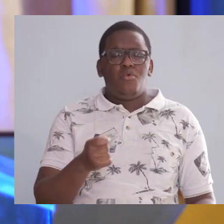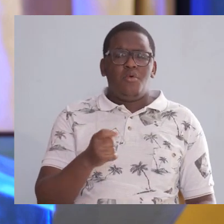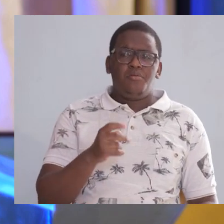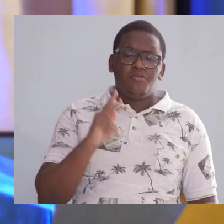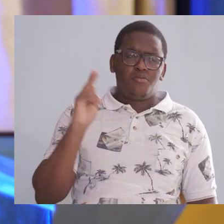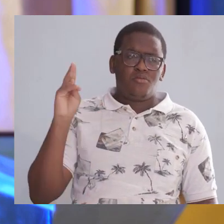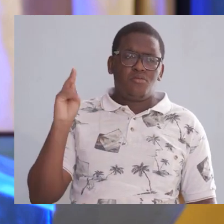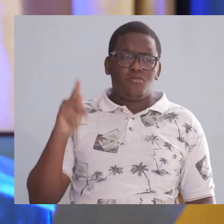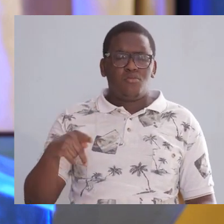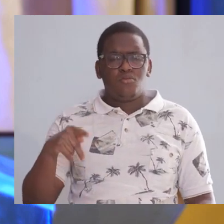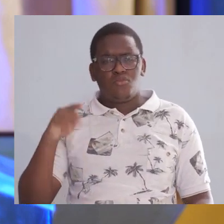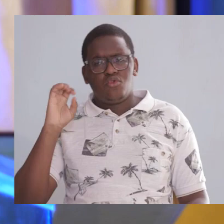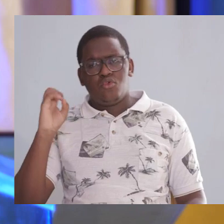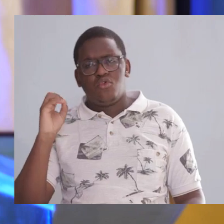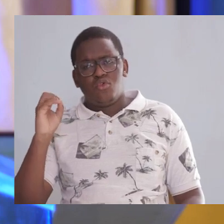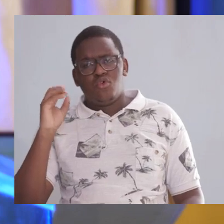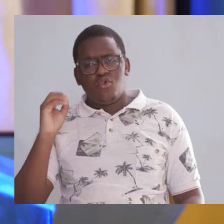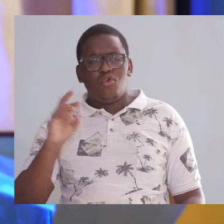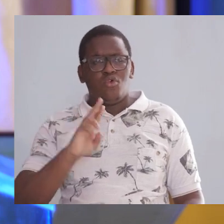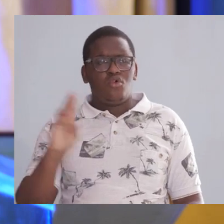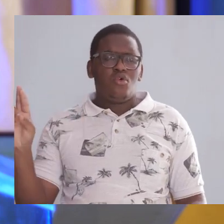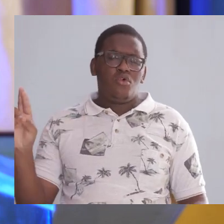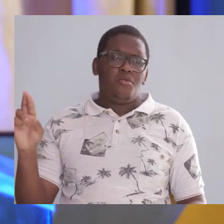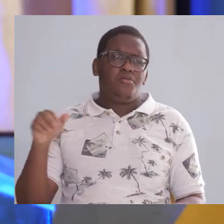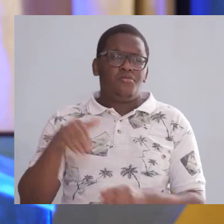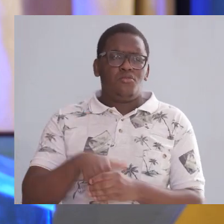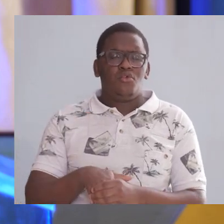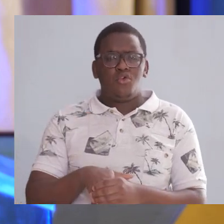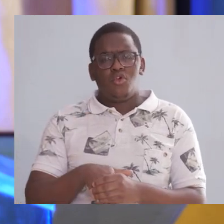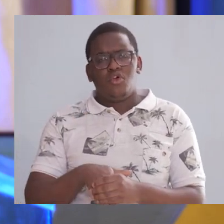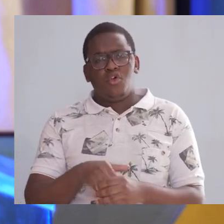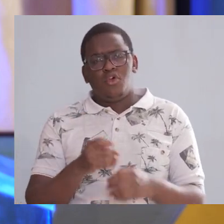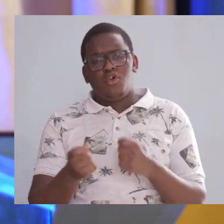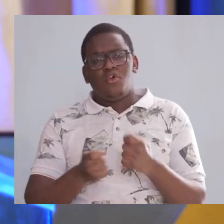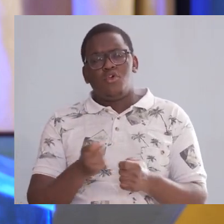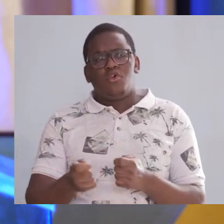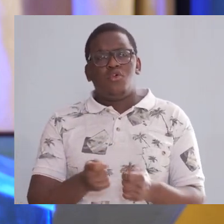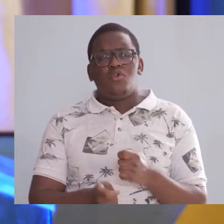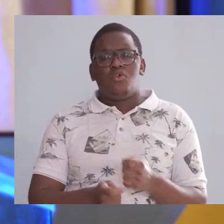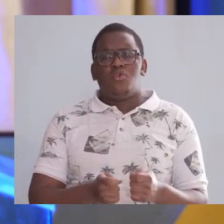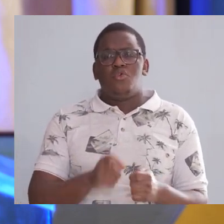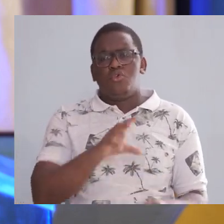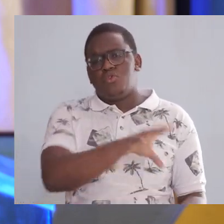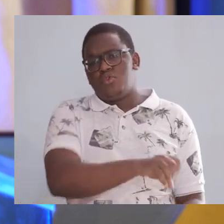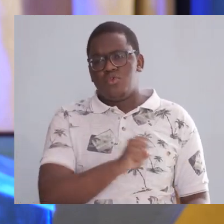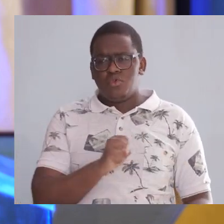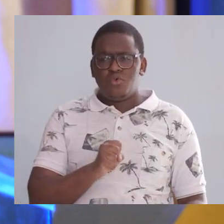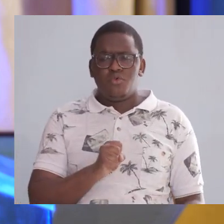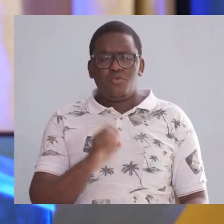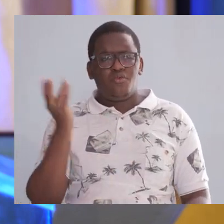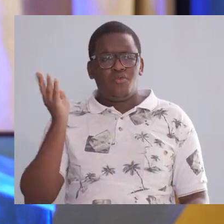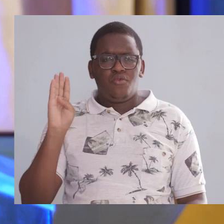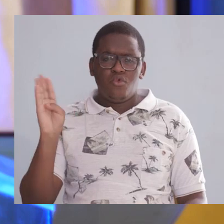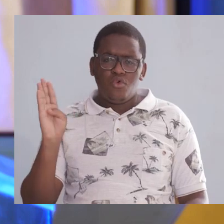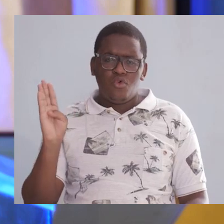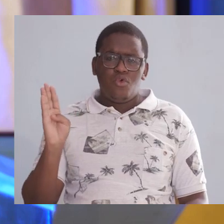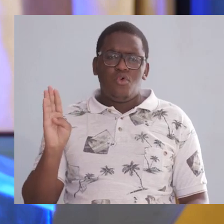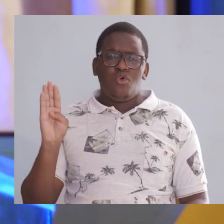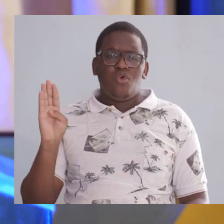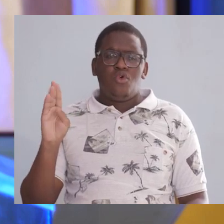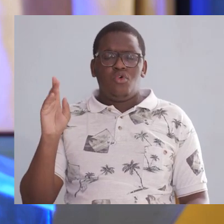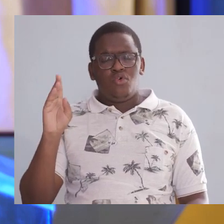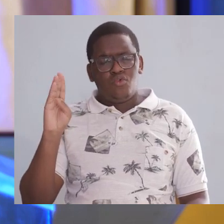through theft or through treachery or extortion, I will restore to him fourfold.